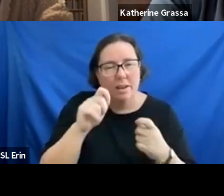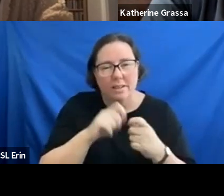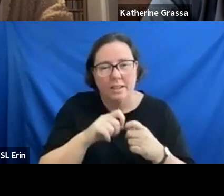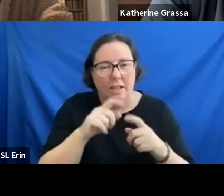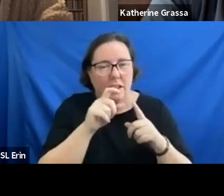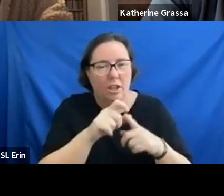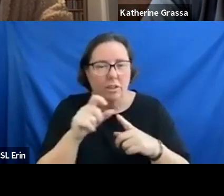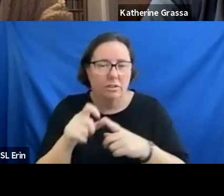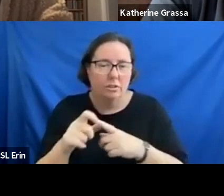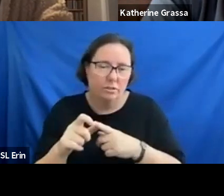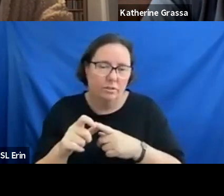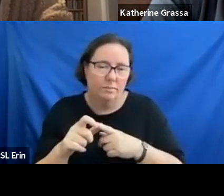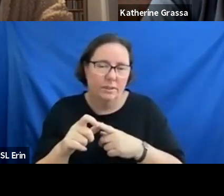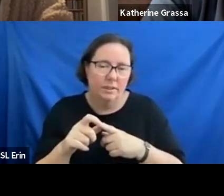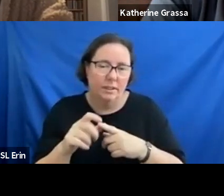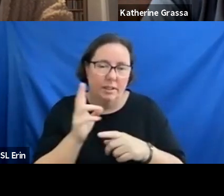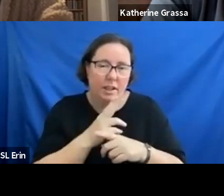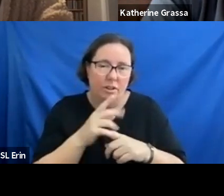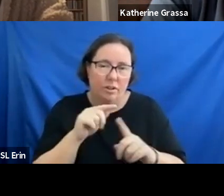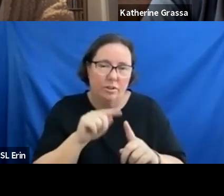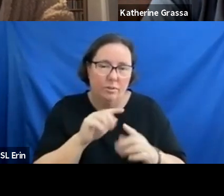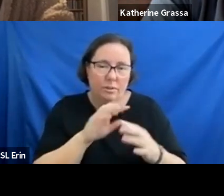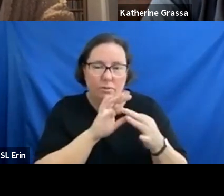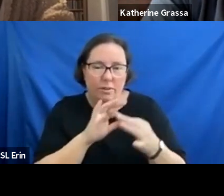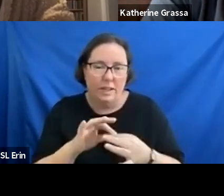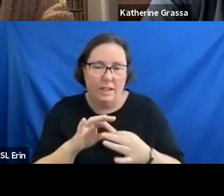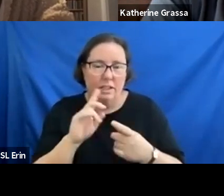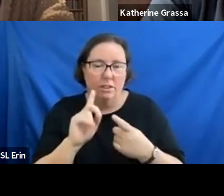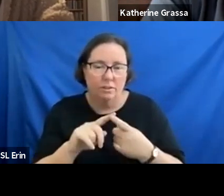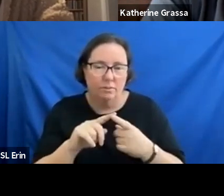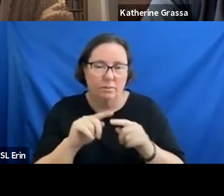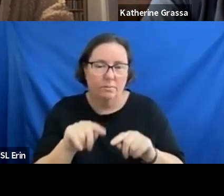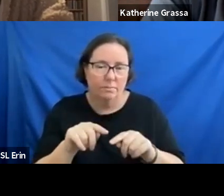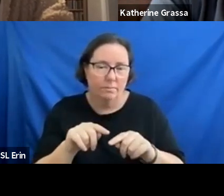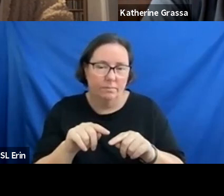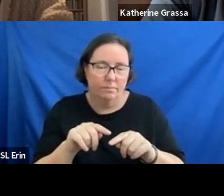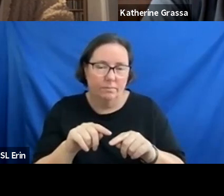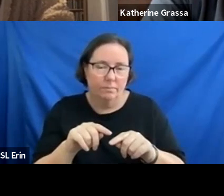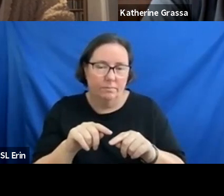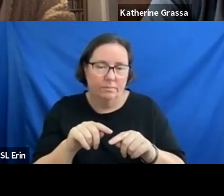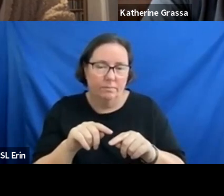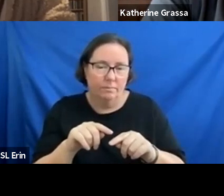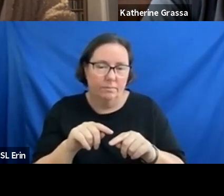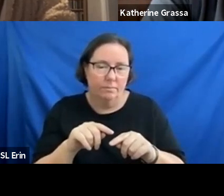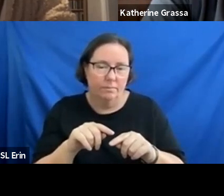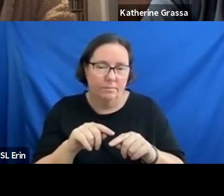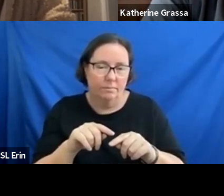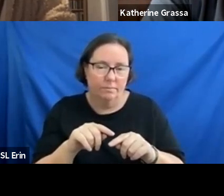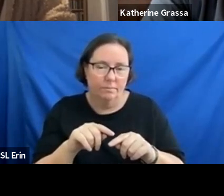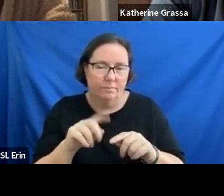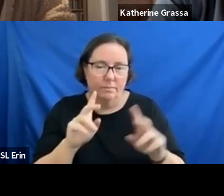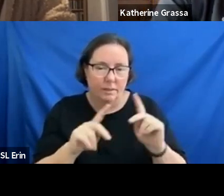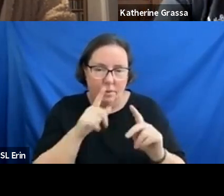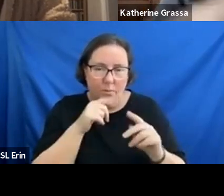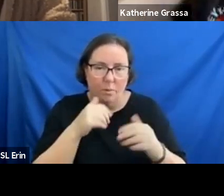the terms that are being used relative to those that maybe